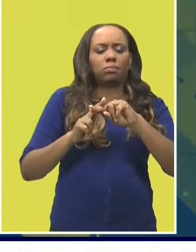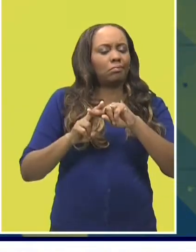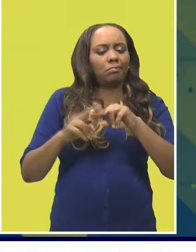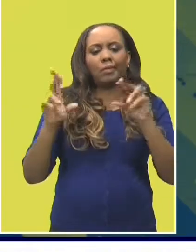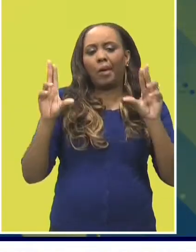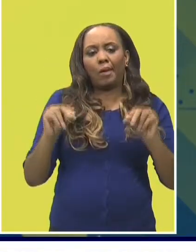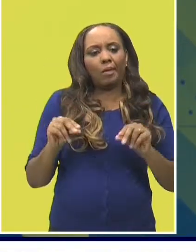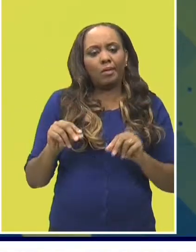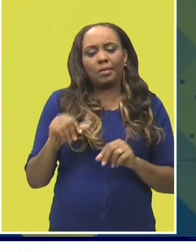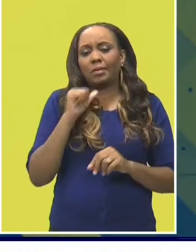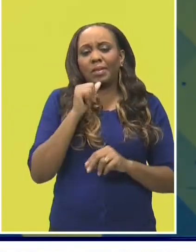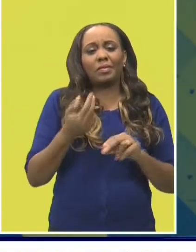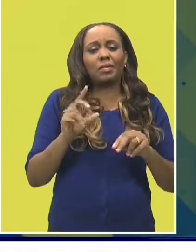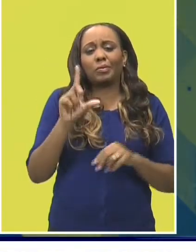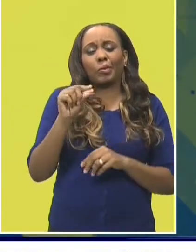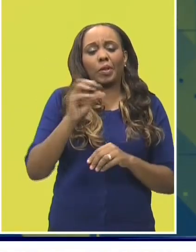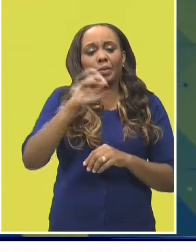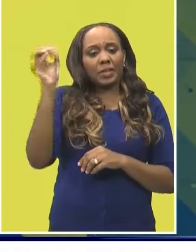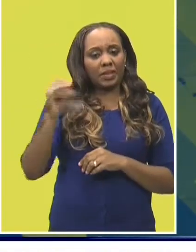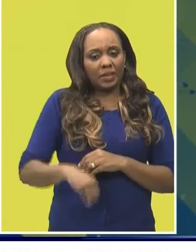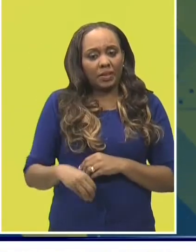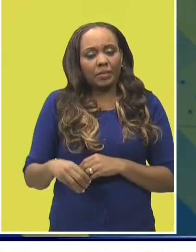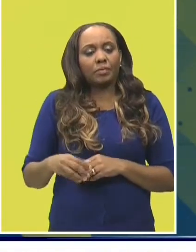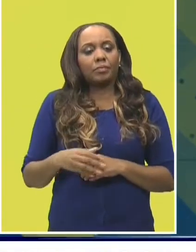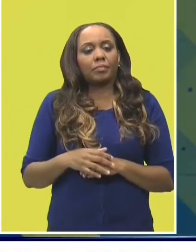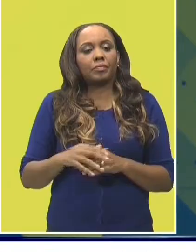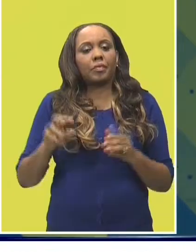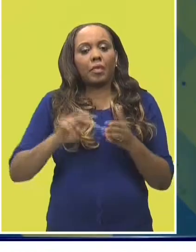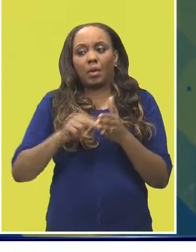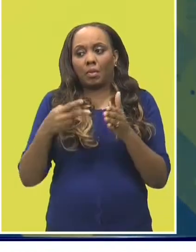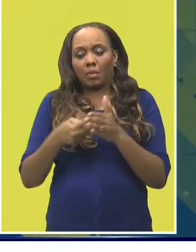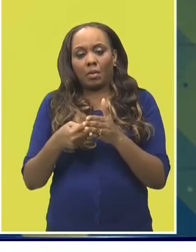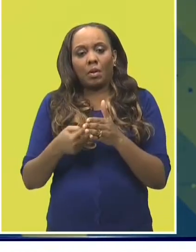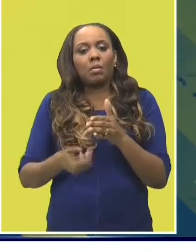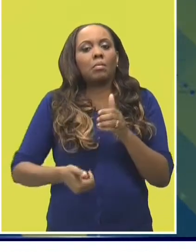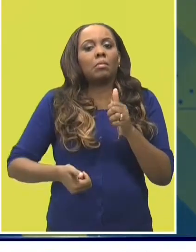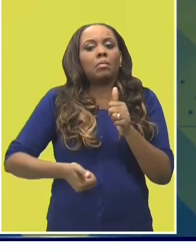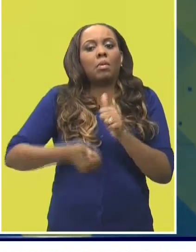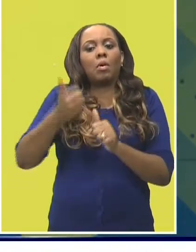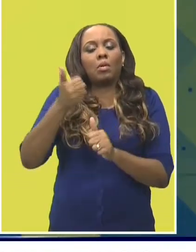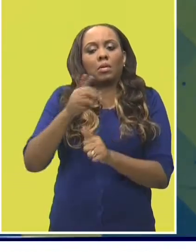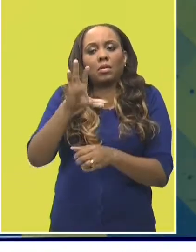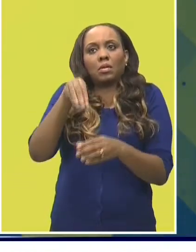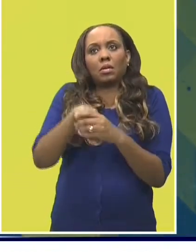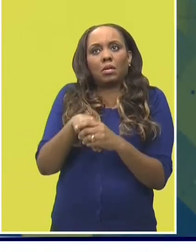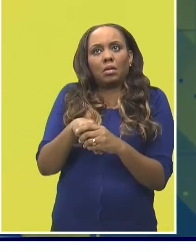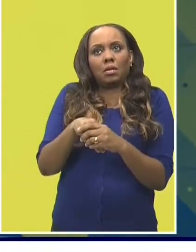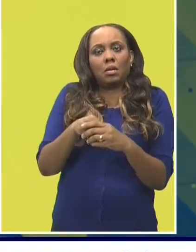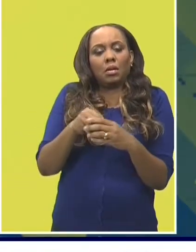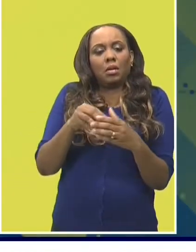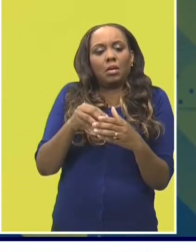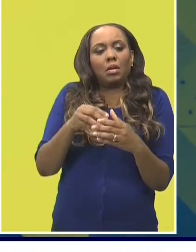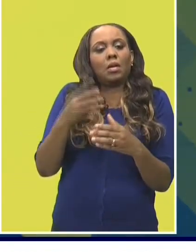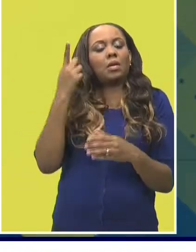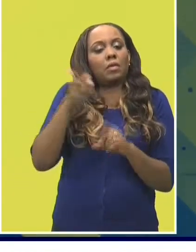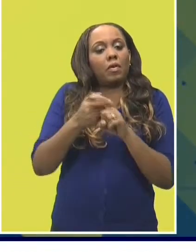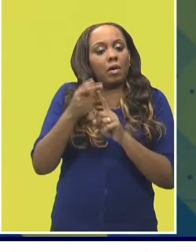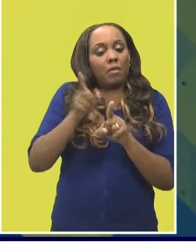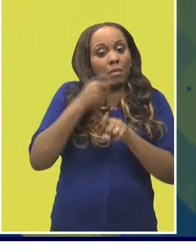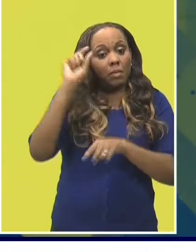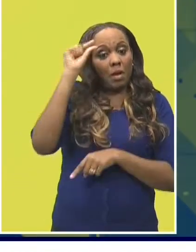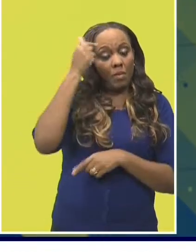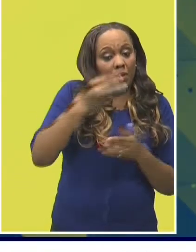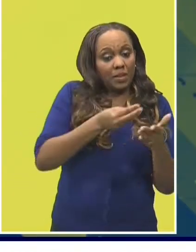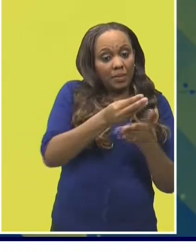time. So that means that most of what is contributing to GDP has to do with government spending or consumer spending and